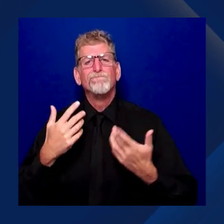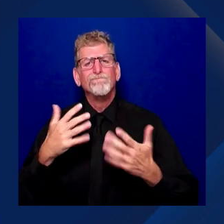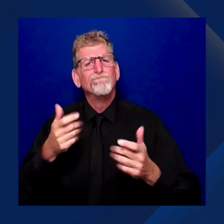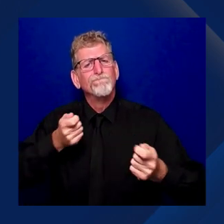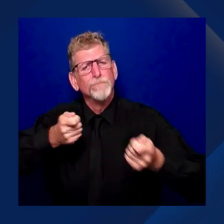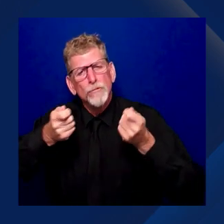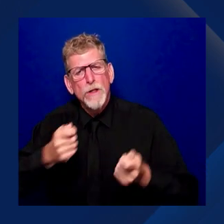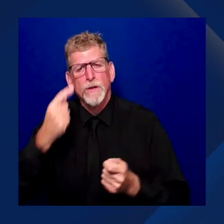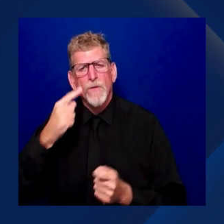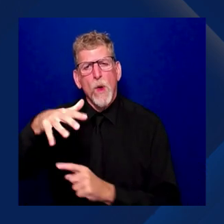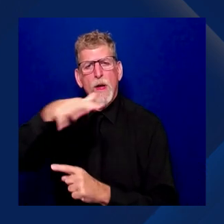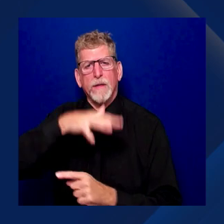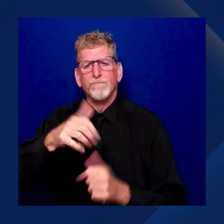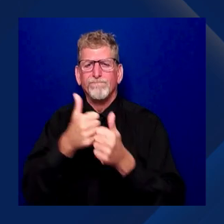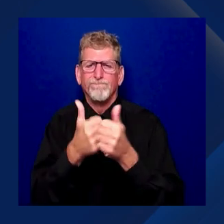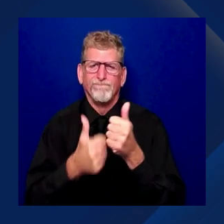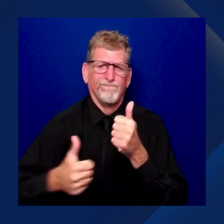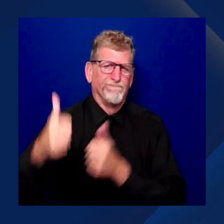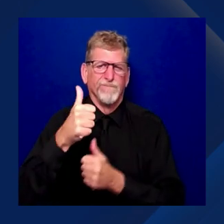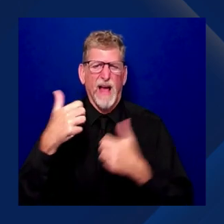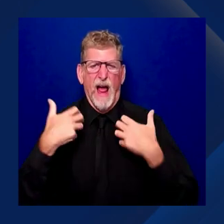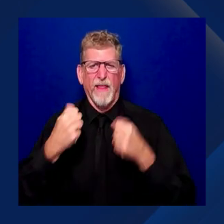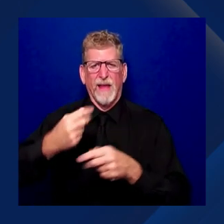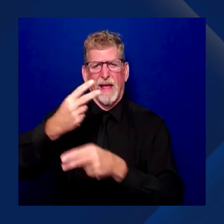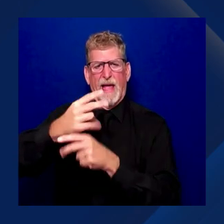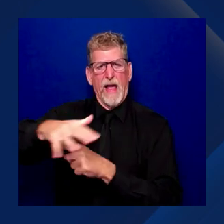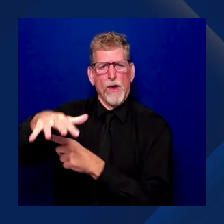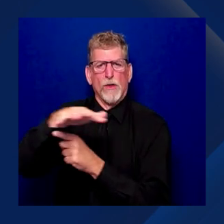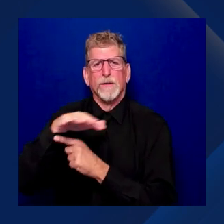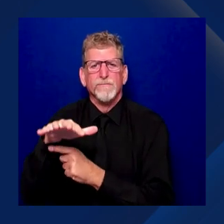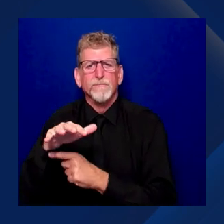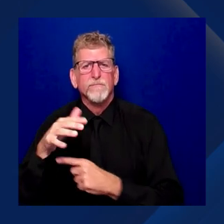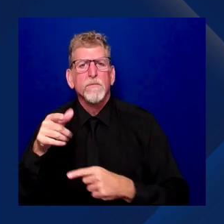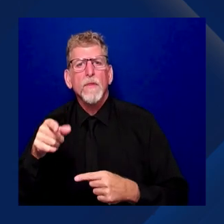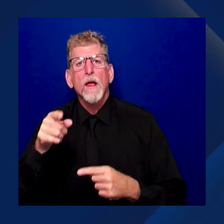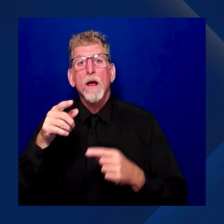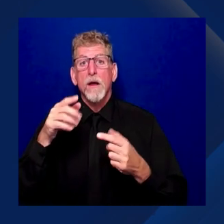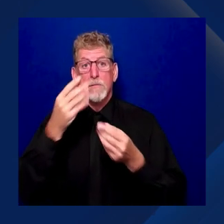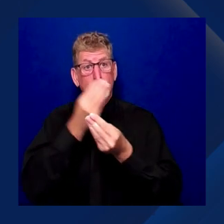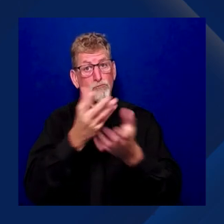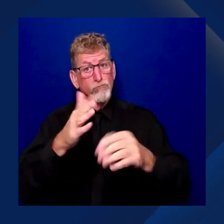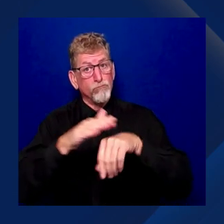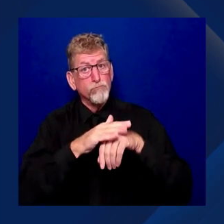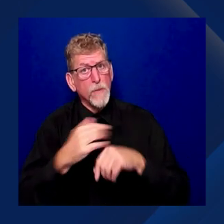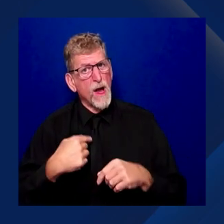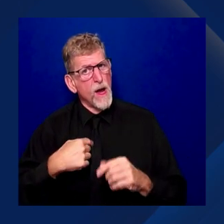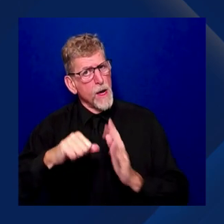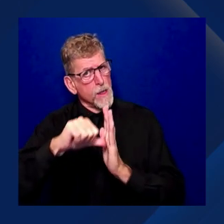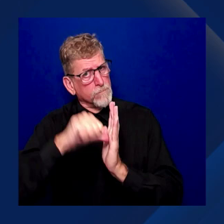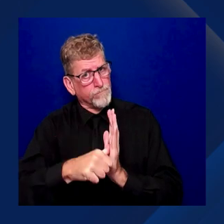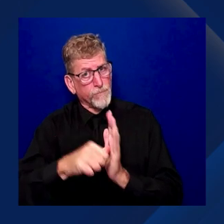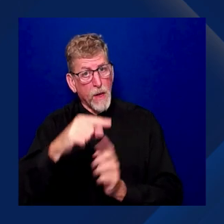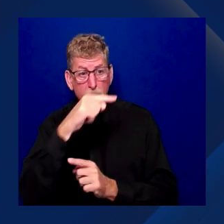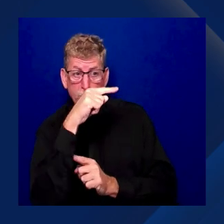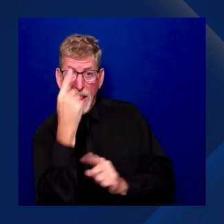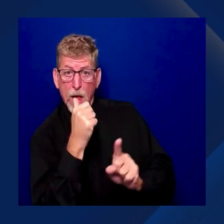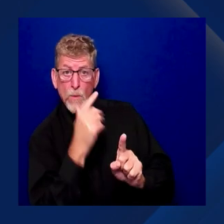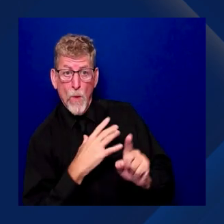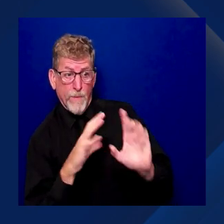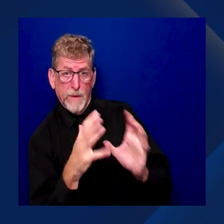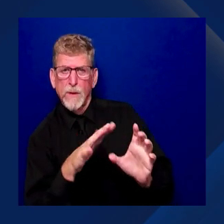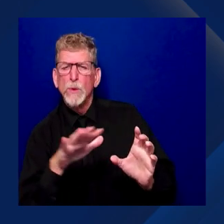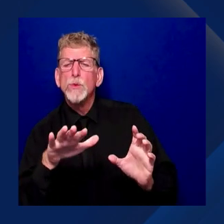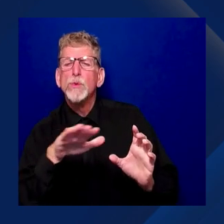Black women no longer have to die of preventable pregnancy-related deaths. They have the care and support that they need, and